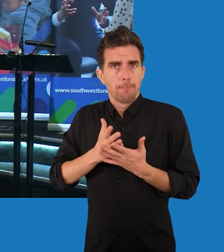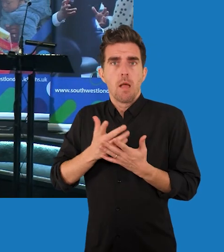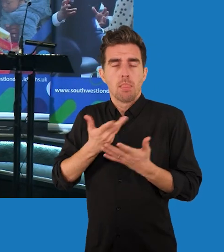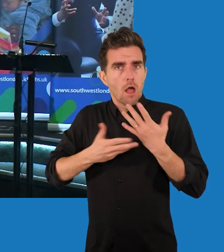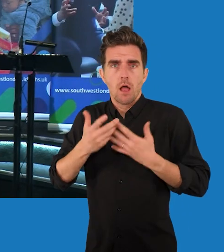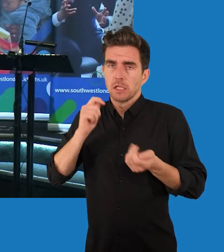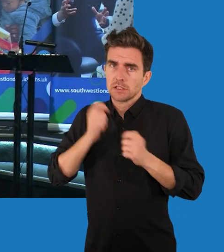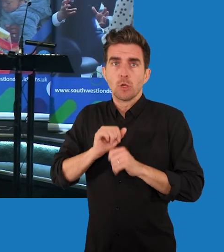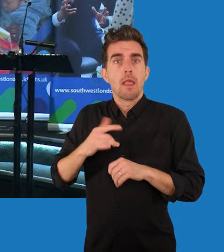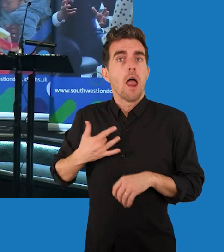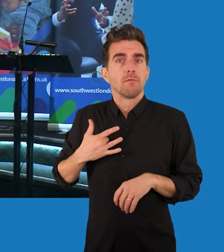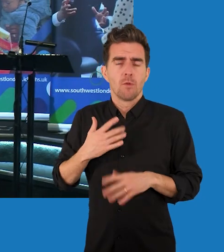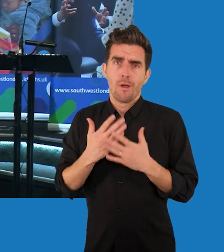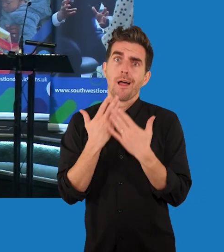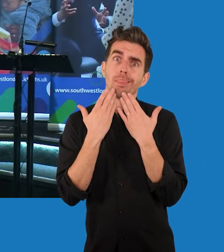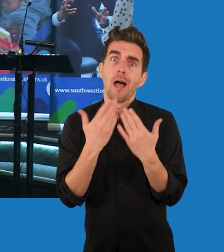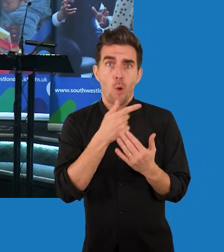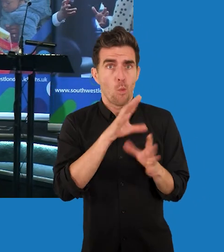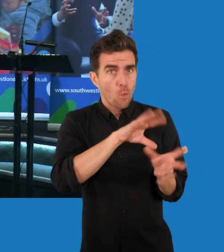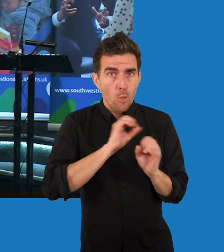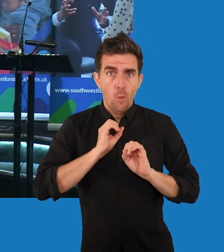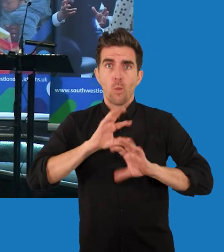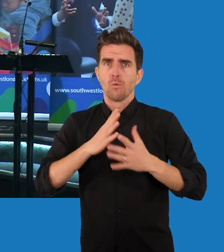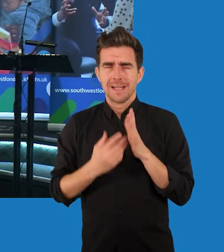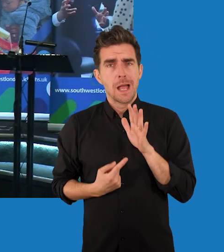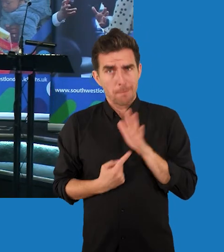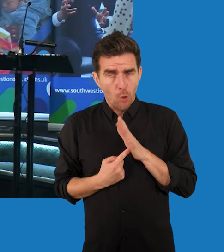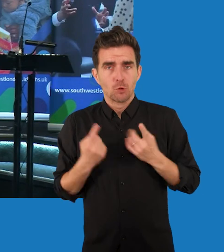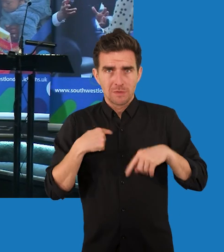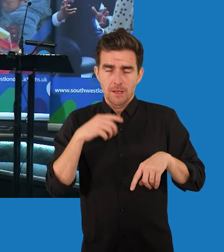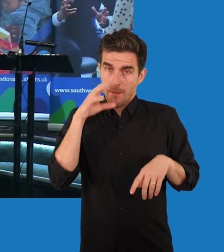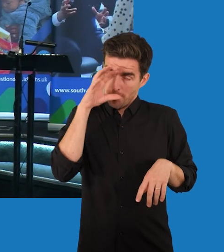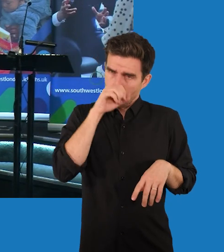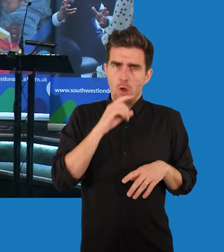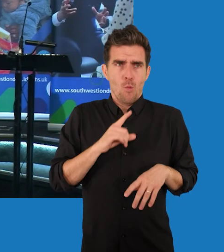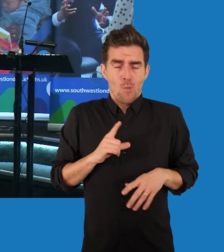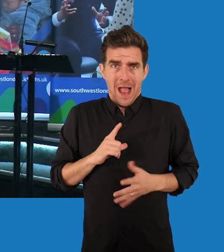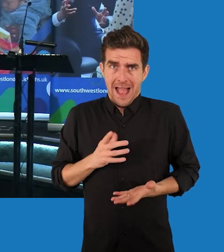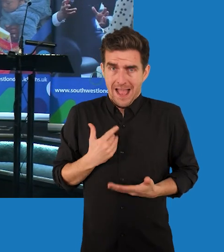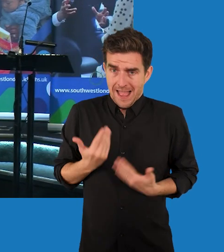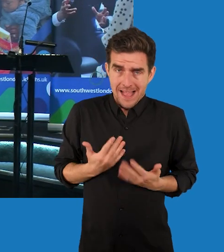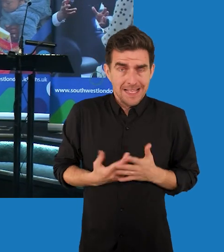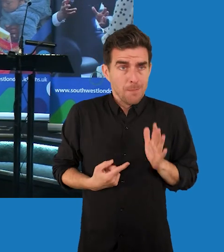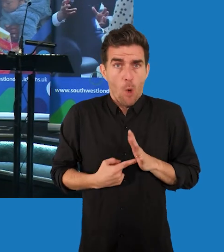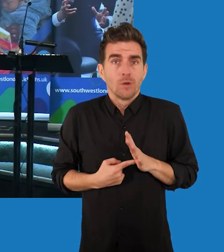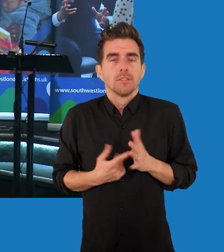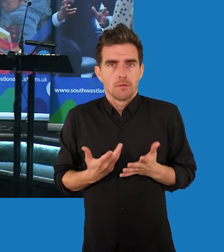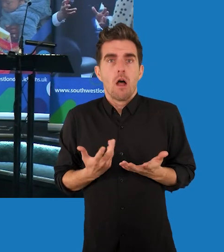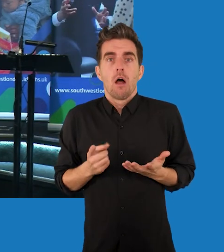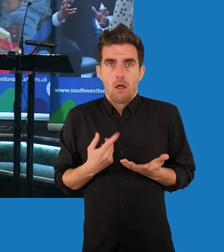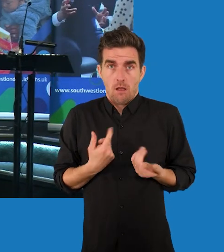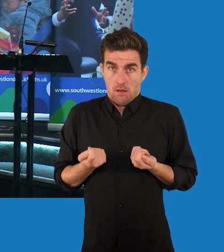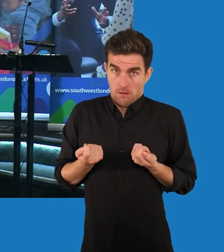lives. So thank you for the case study as well. Really important that we remember why we do this, as well as